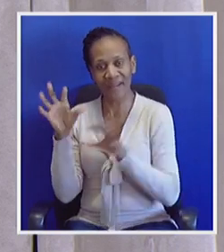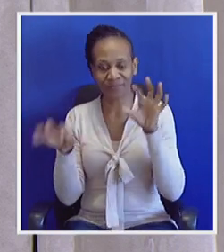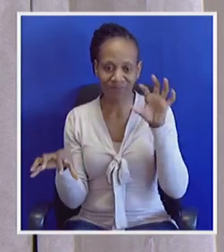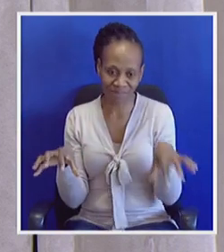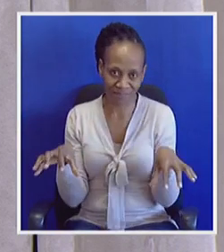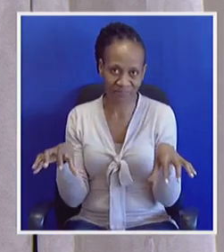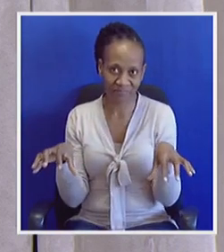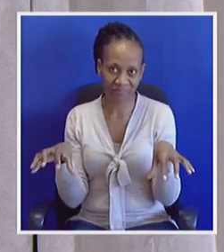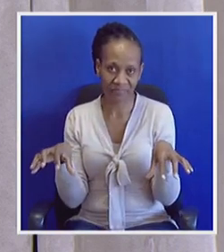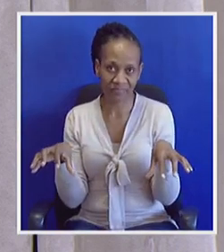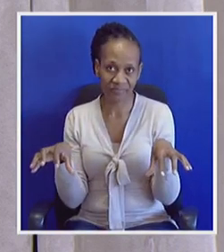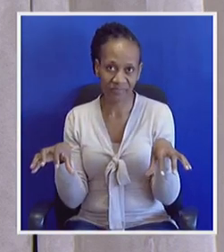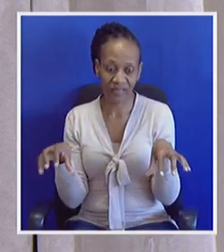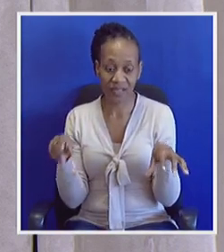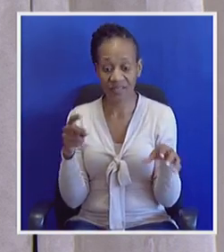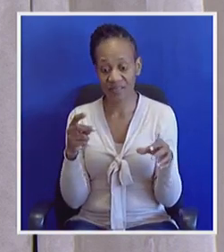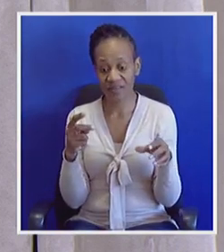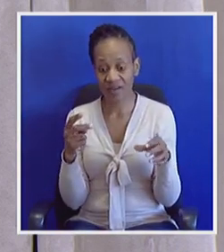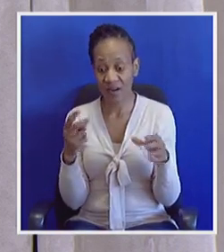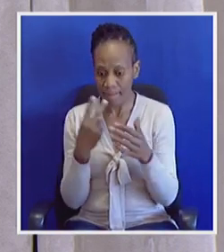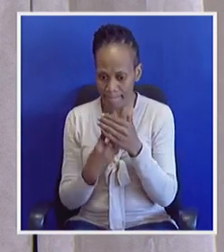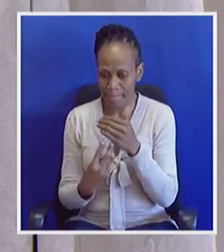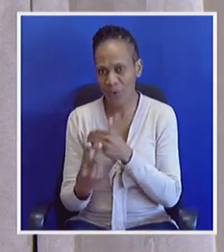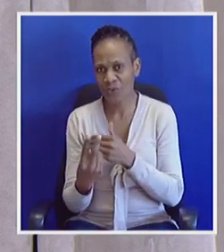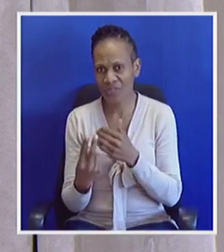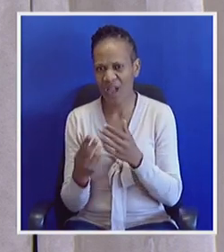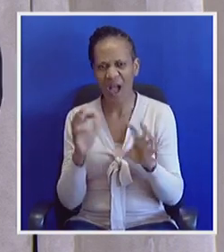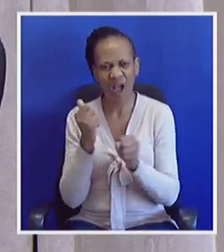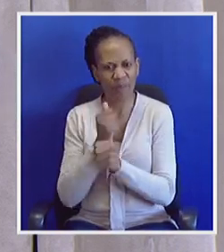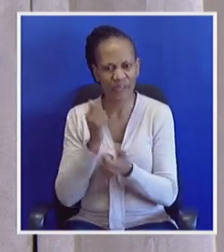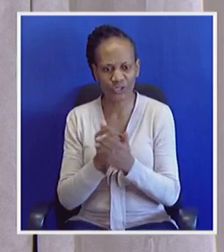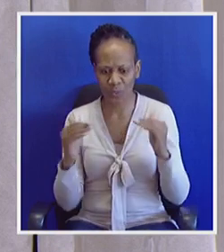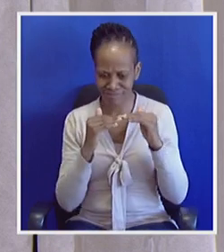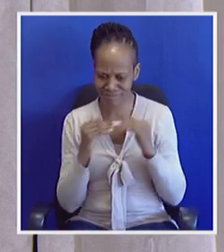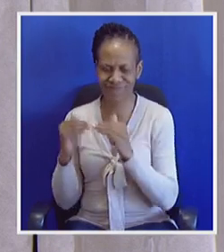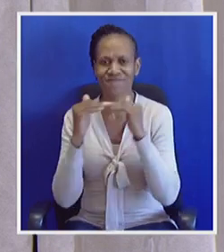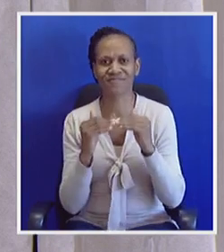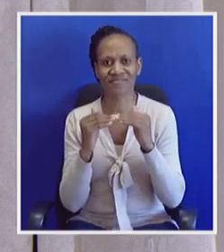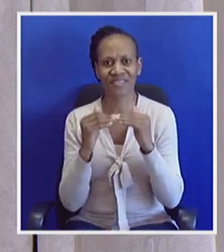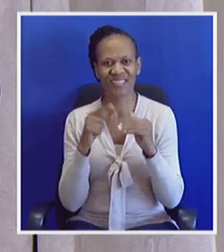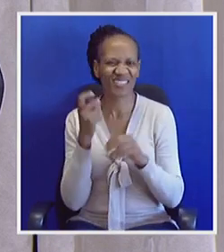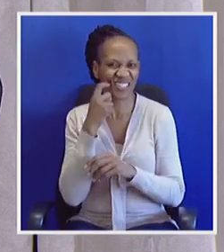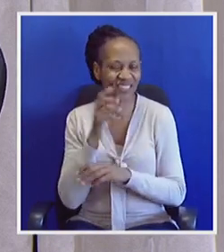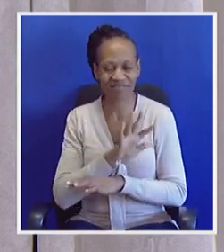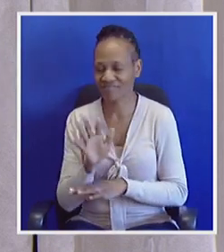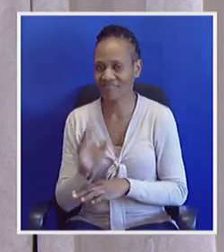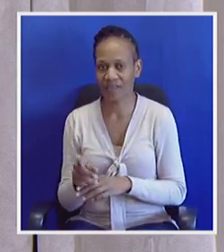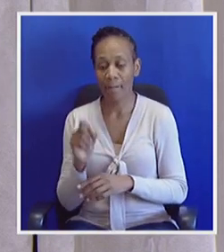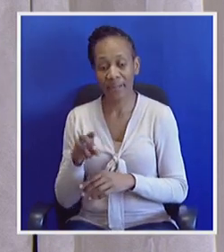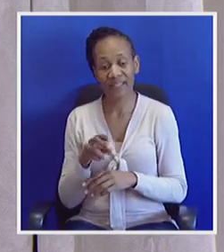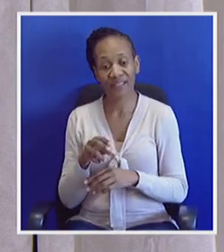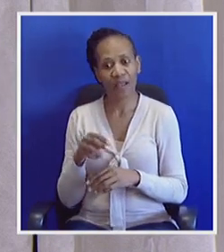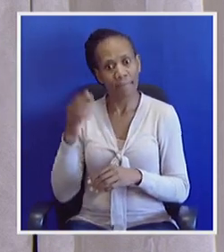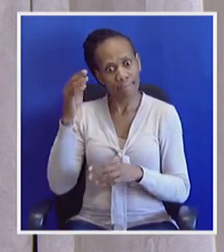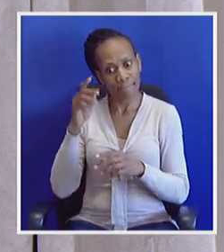it's a very tricky task to balance the two. But because they are state-owned, we expect them to balance